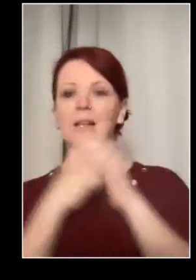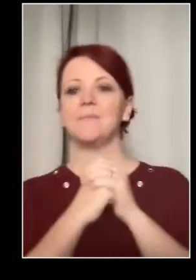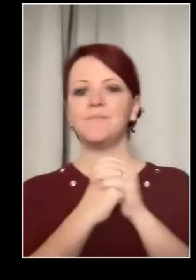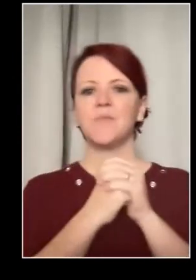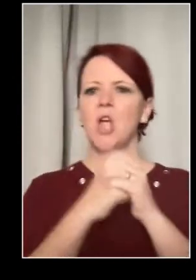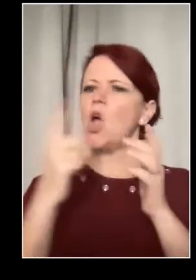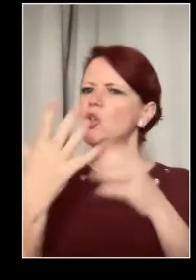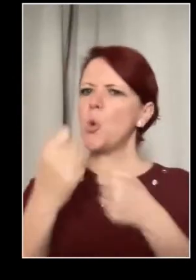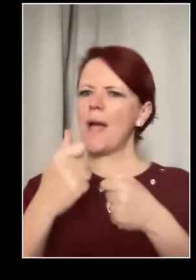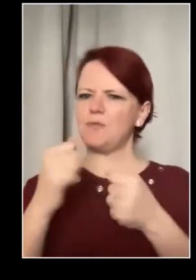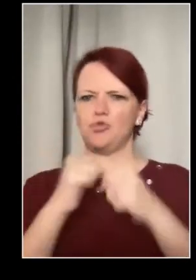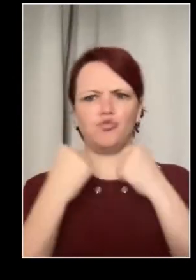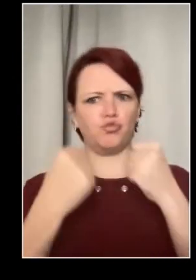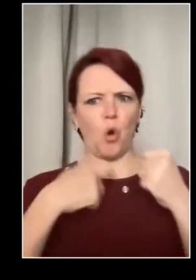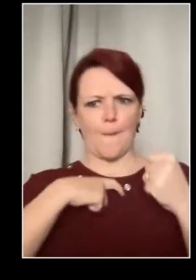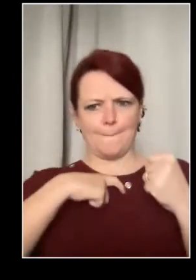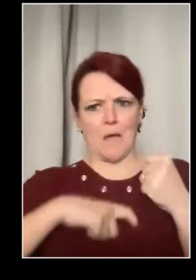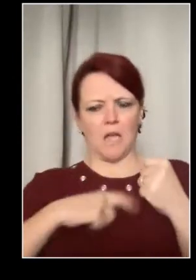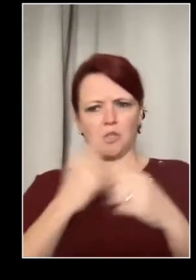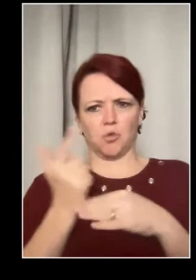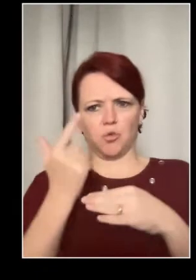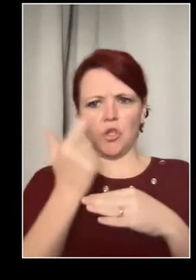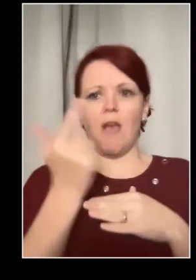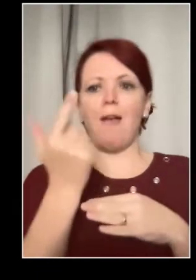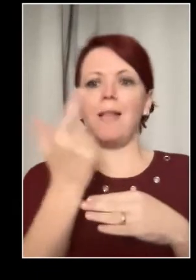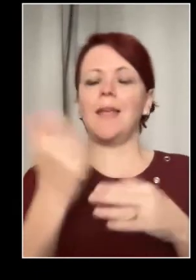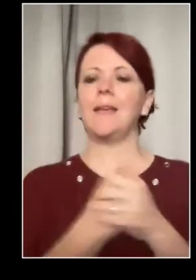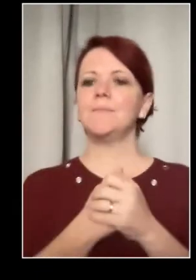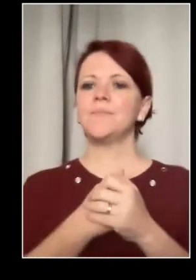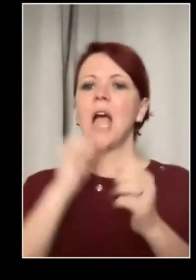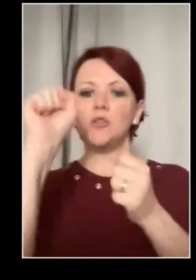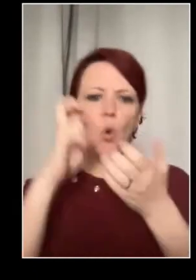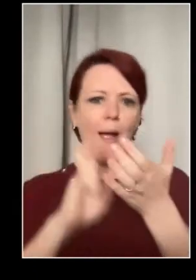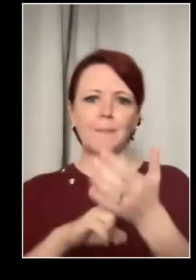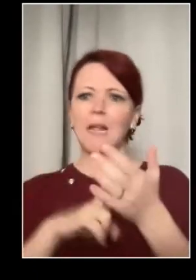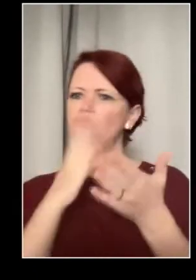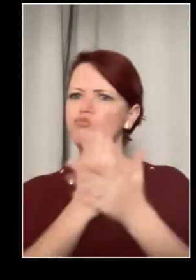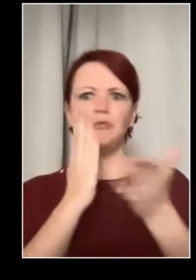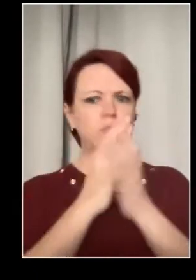journey and your application was so inspiring. So well done to you.